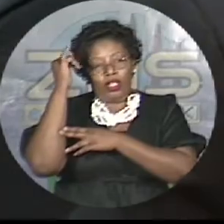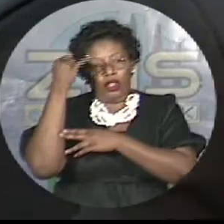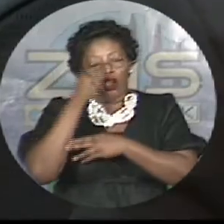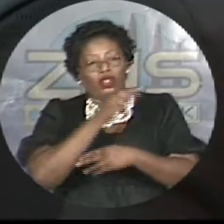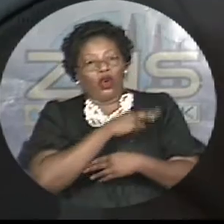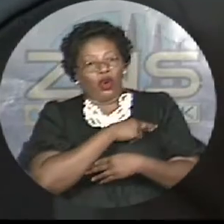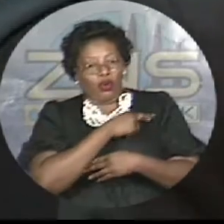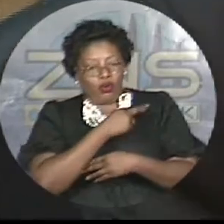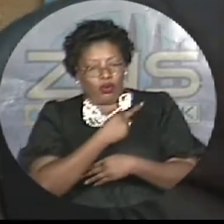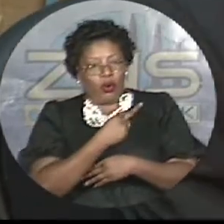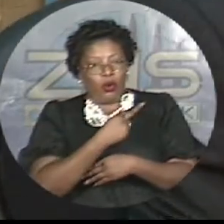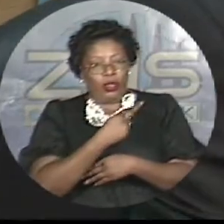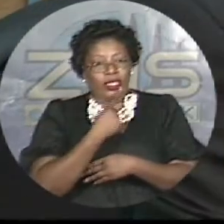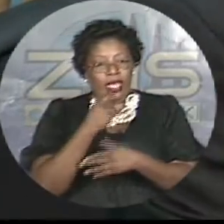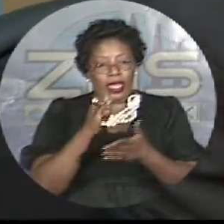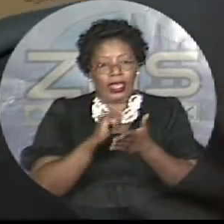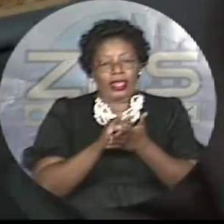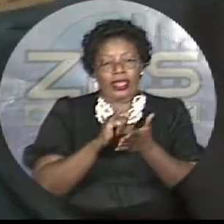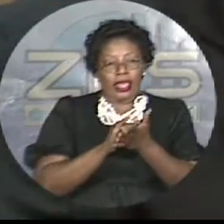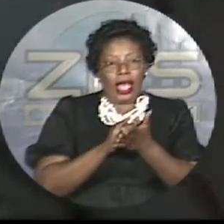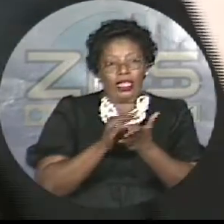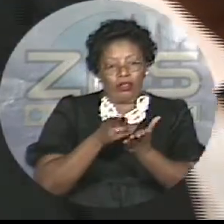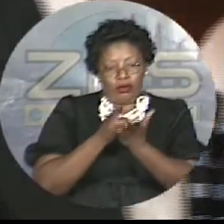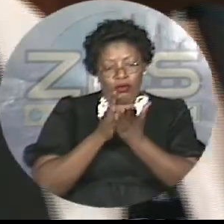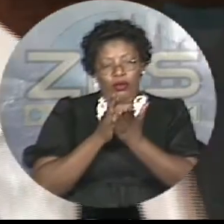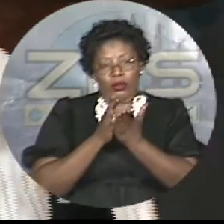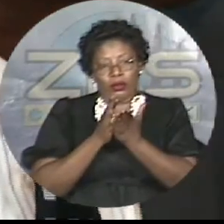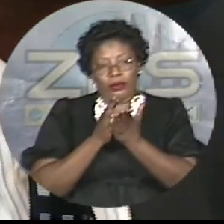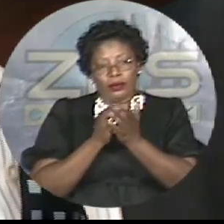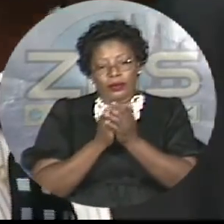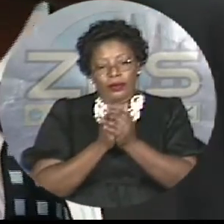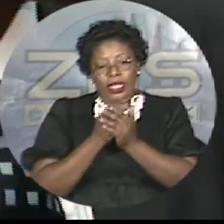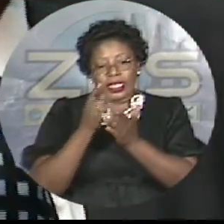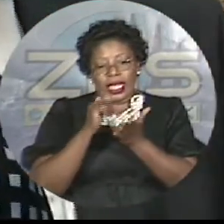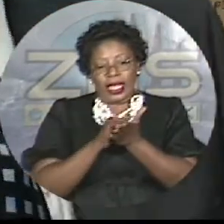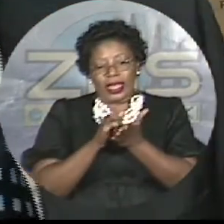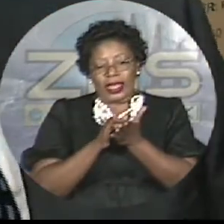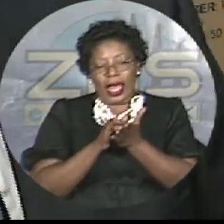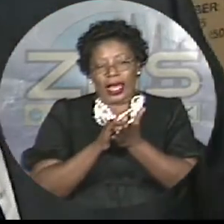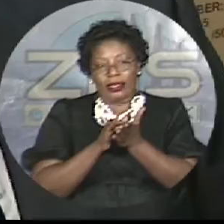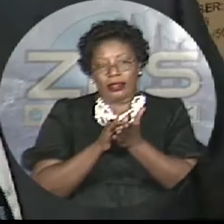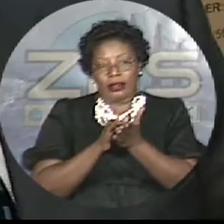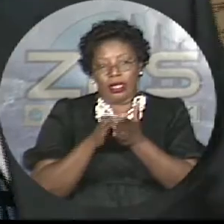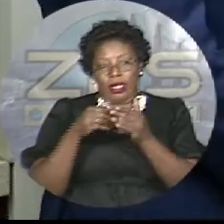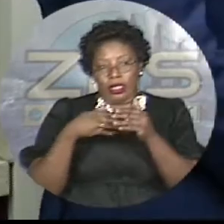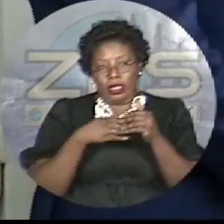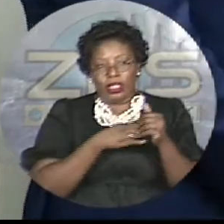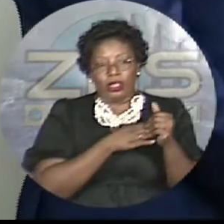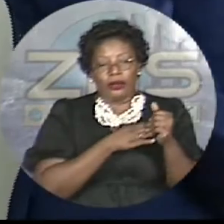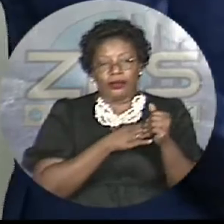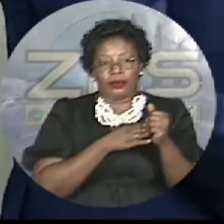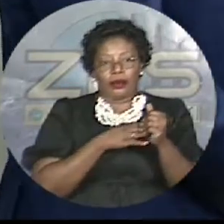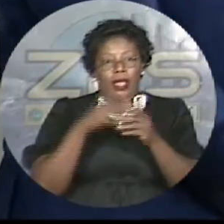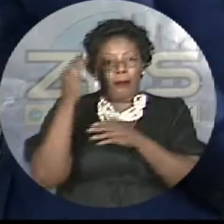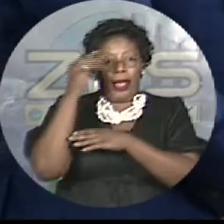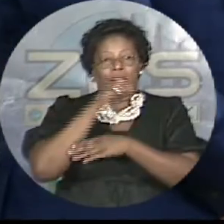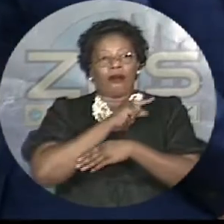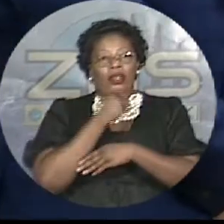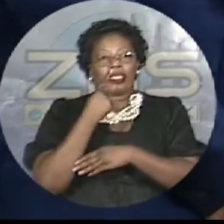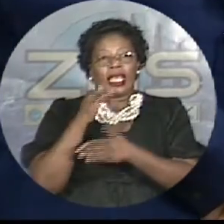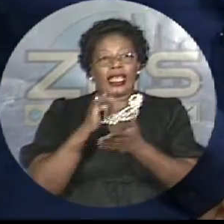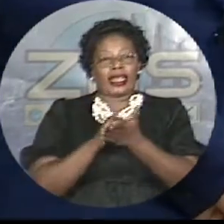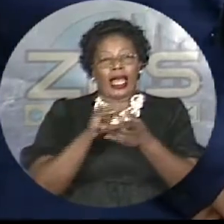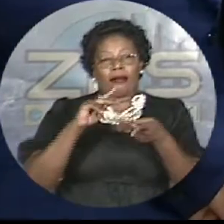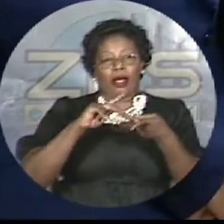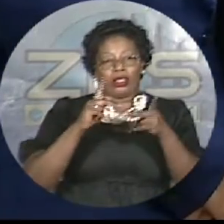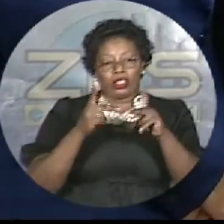sought to allay fears that the foreign reserves could be in jeopardy. Meantime, co-chair of the fundraising committee, Mike Morris, says